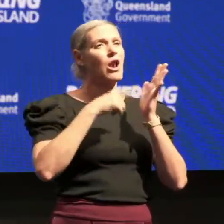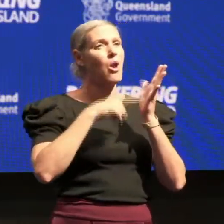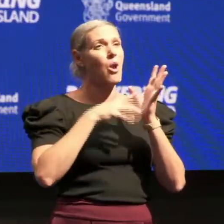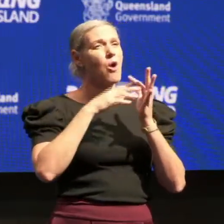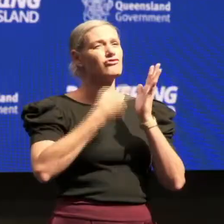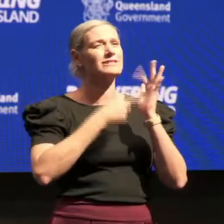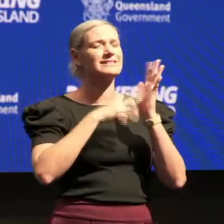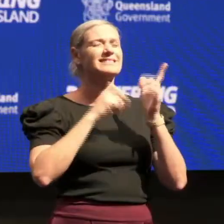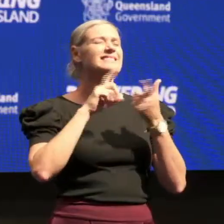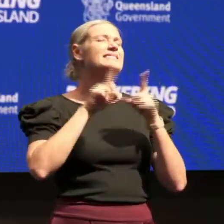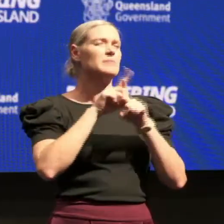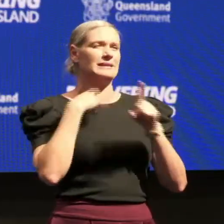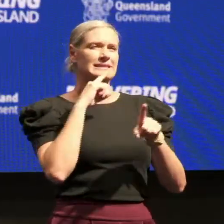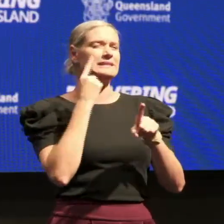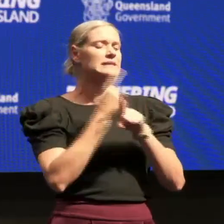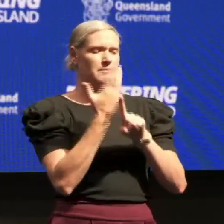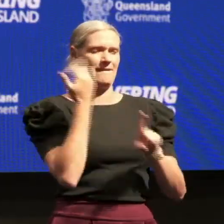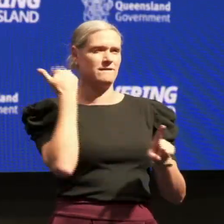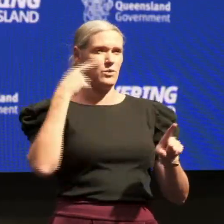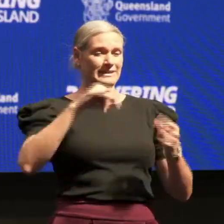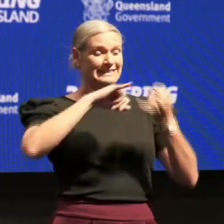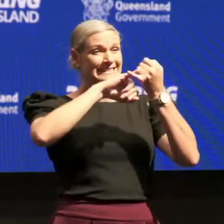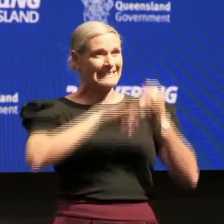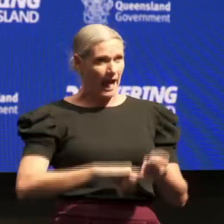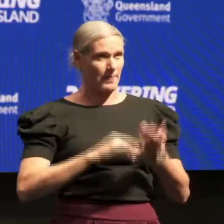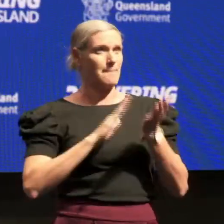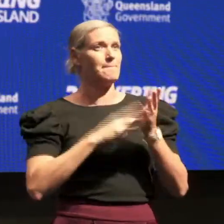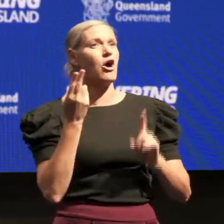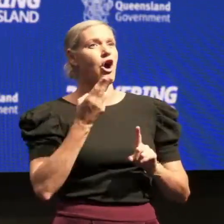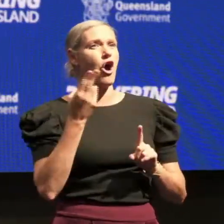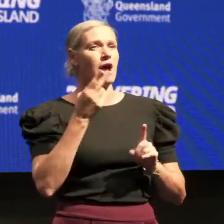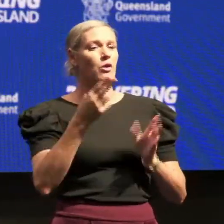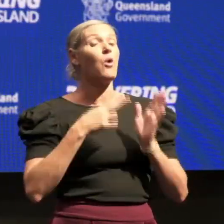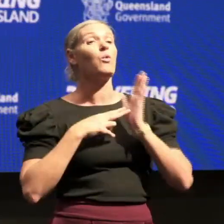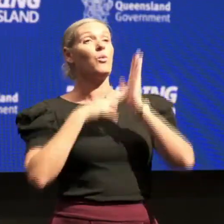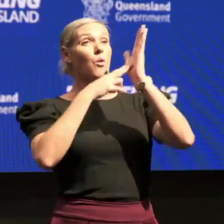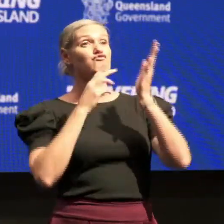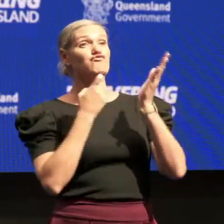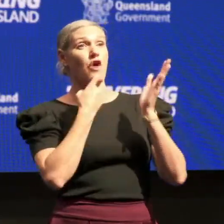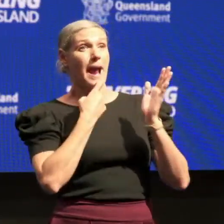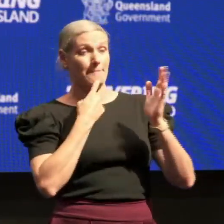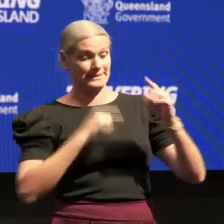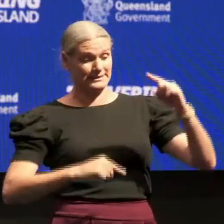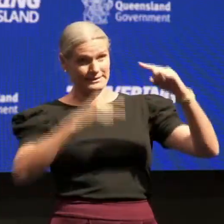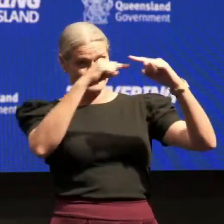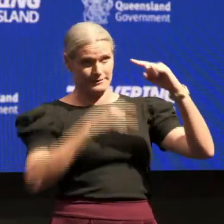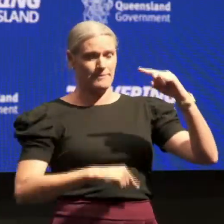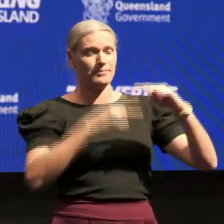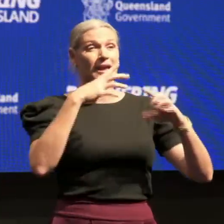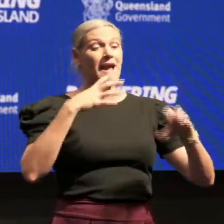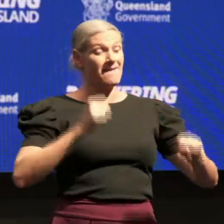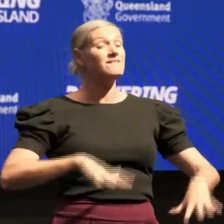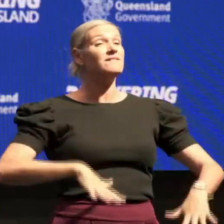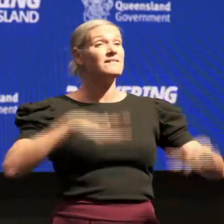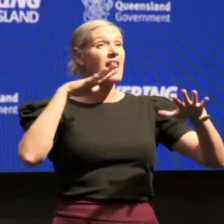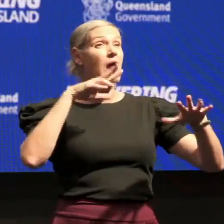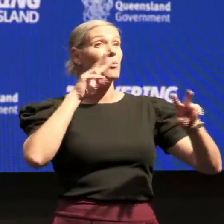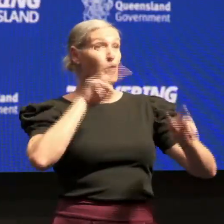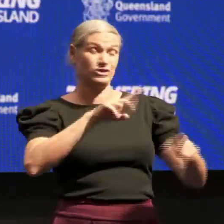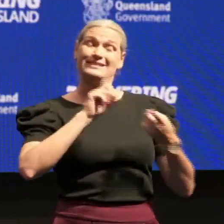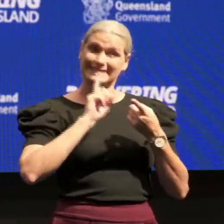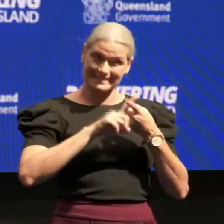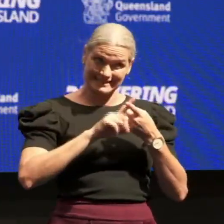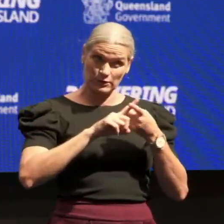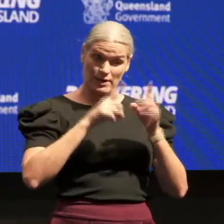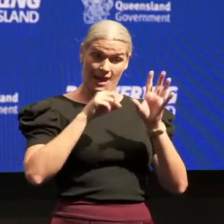and as I mentioned, that's an area south of Mackay, north of Rockhampton. A flood watch remains